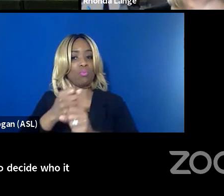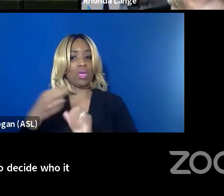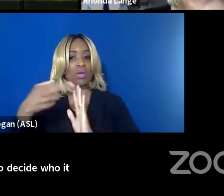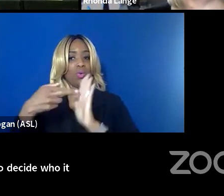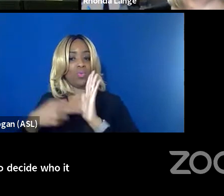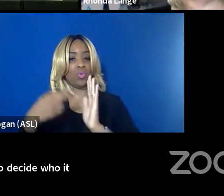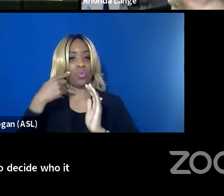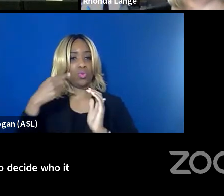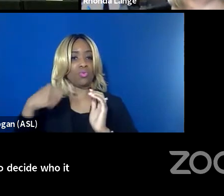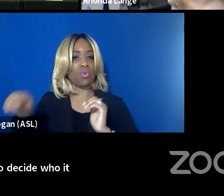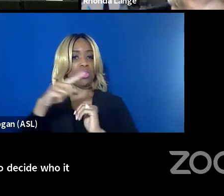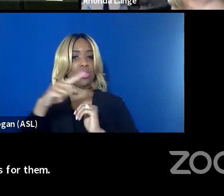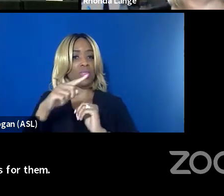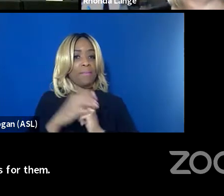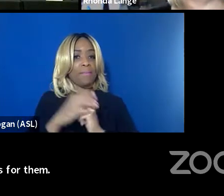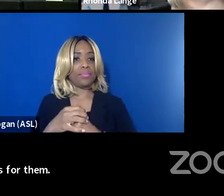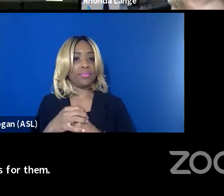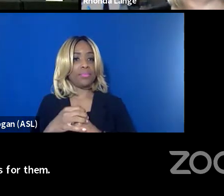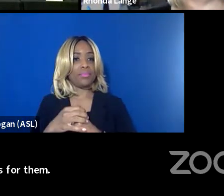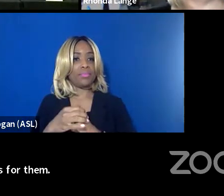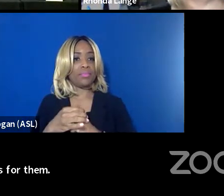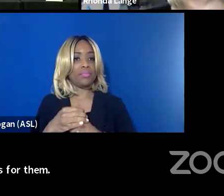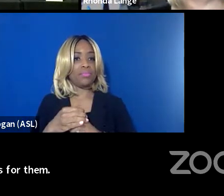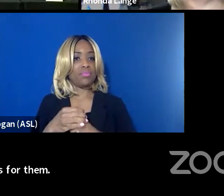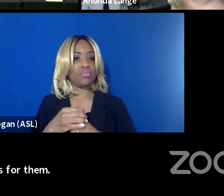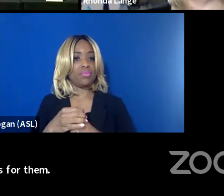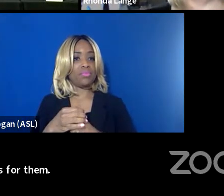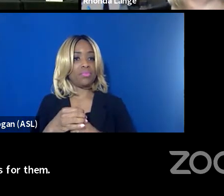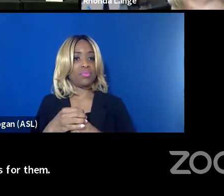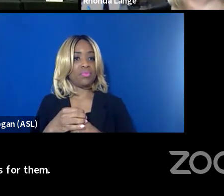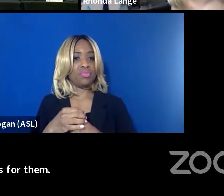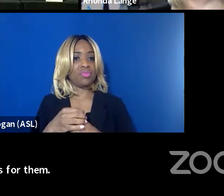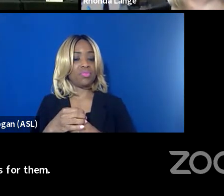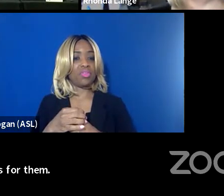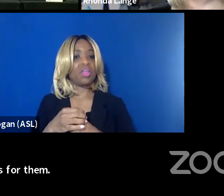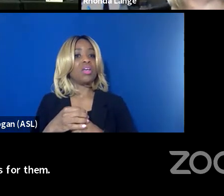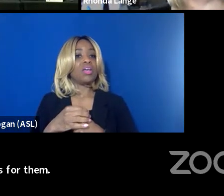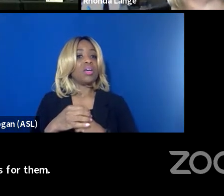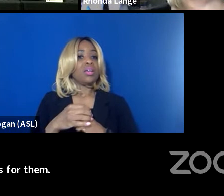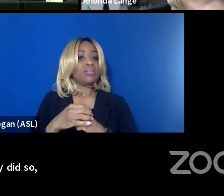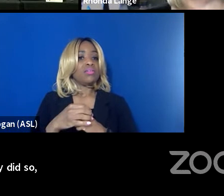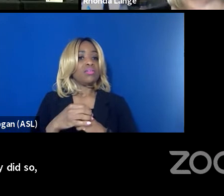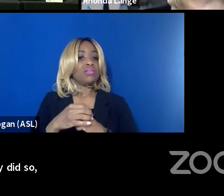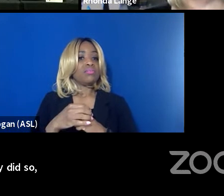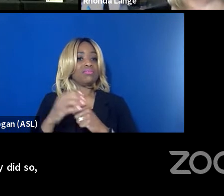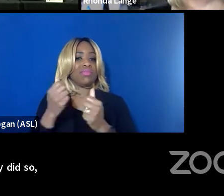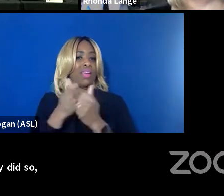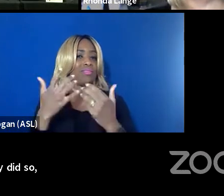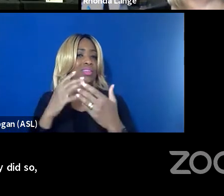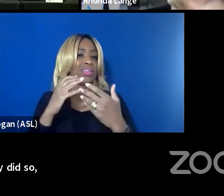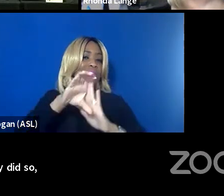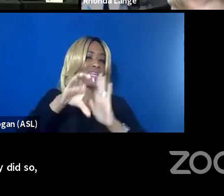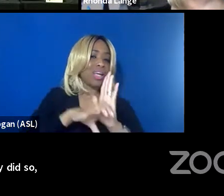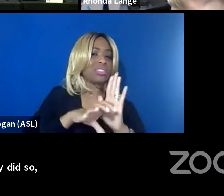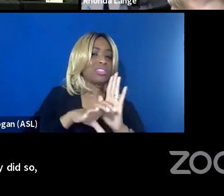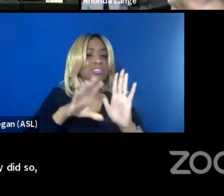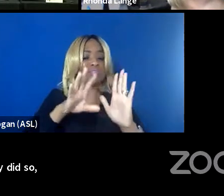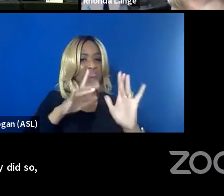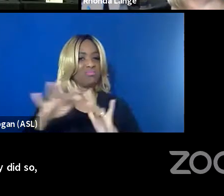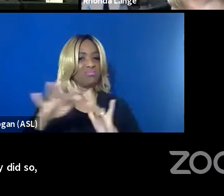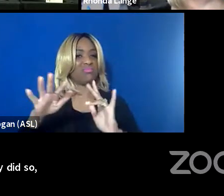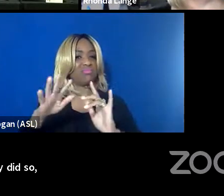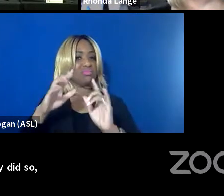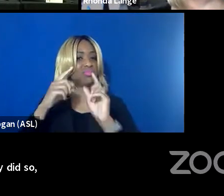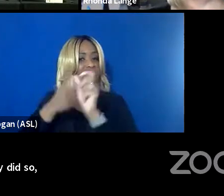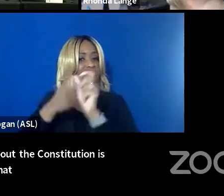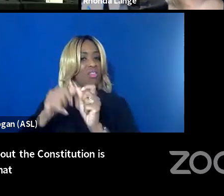that when they did so, and ever since then, everything about the Constitution is laid out for that matter, for